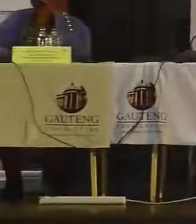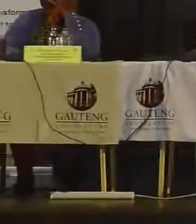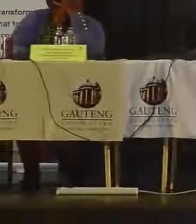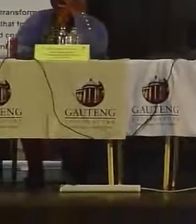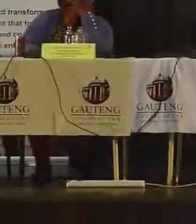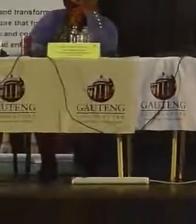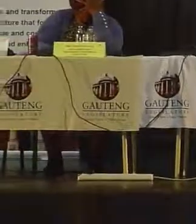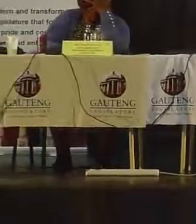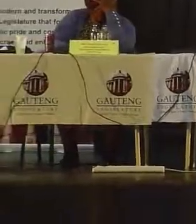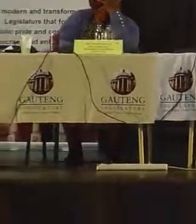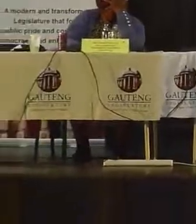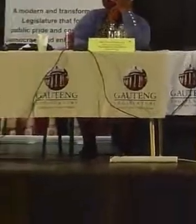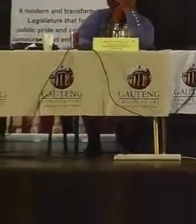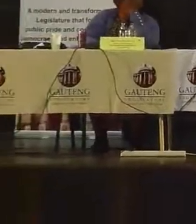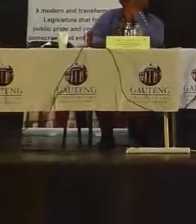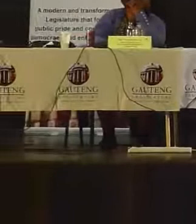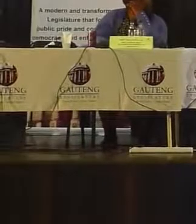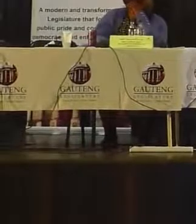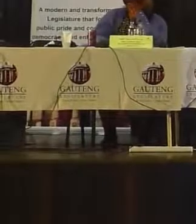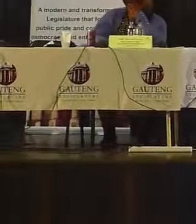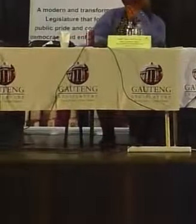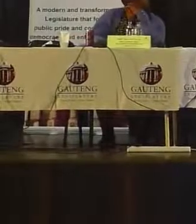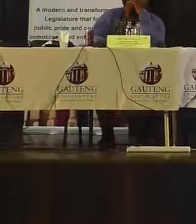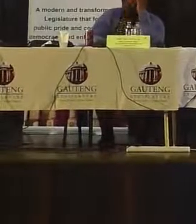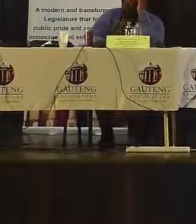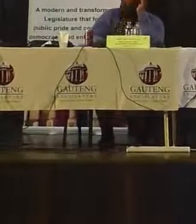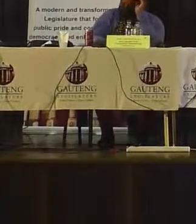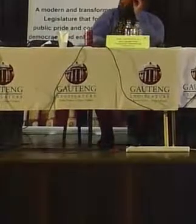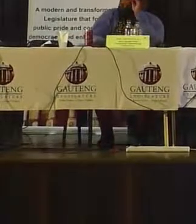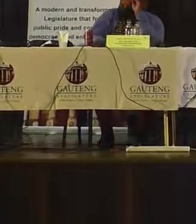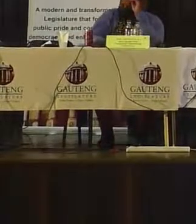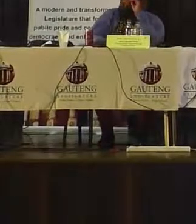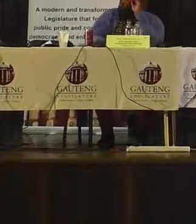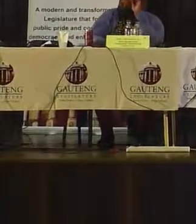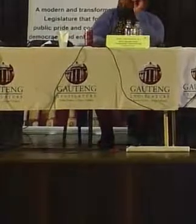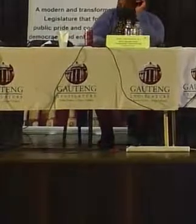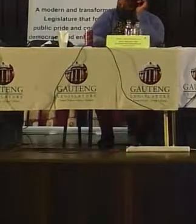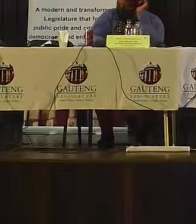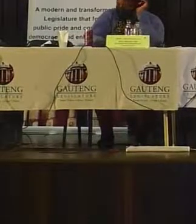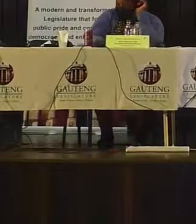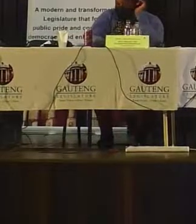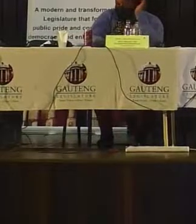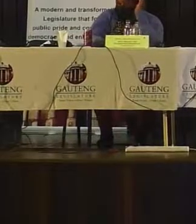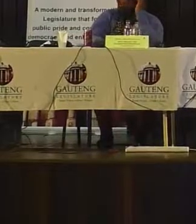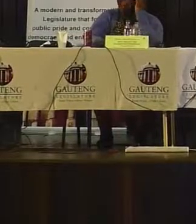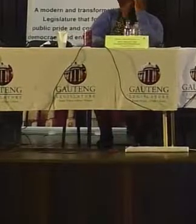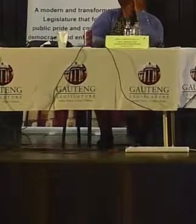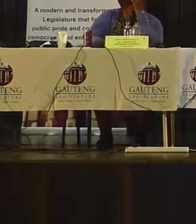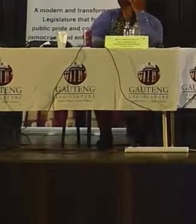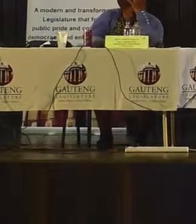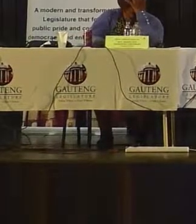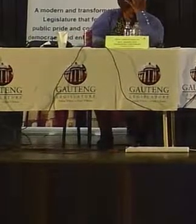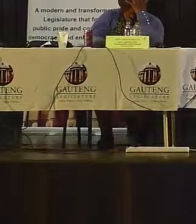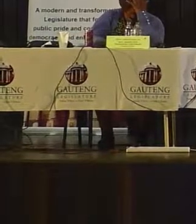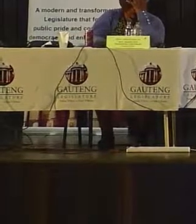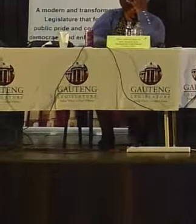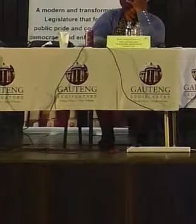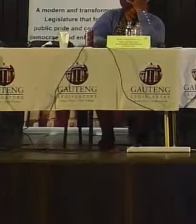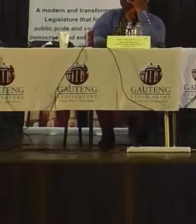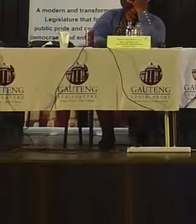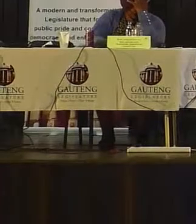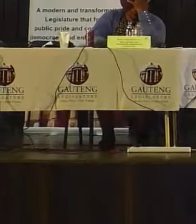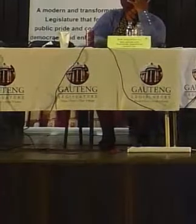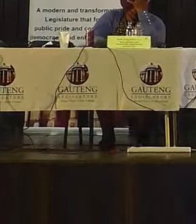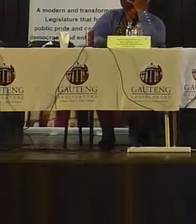Member Du Plessis? I will second, Chair. Thank you, Member Du Plessis. I think then, honourable members, we have